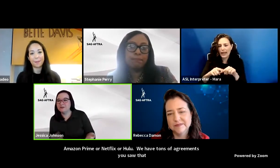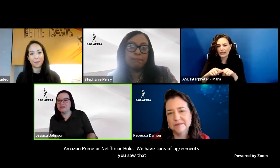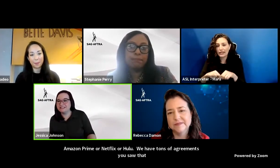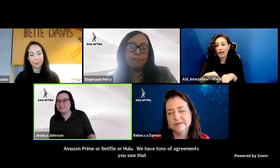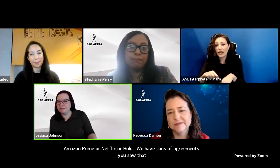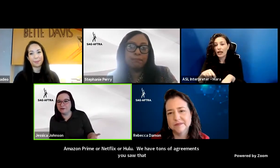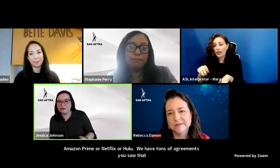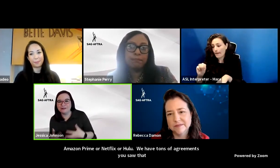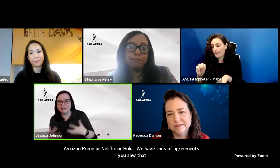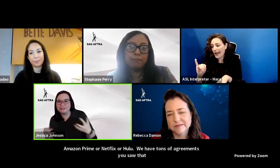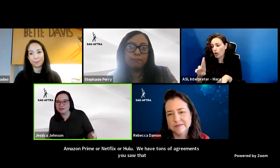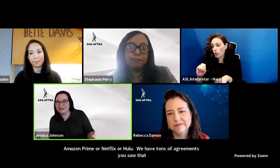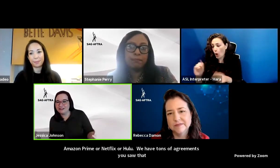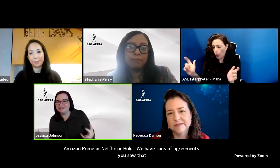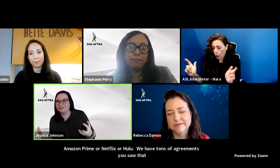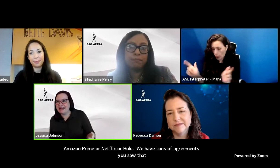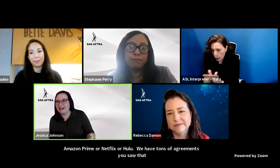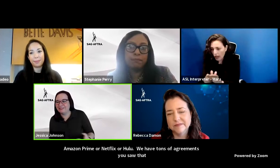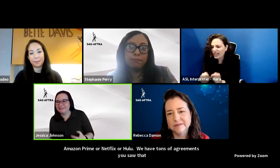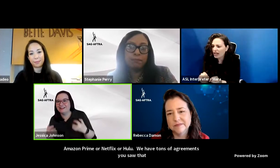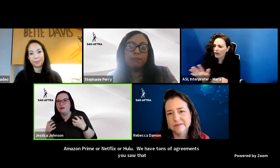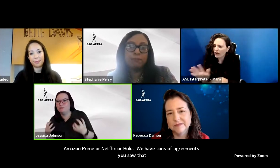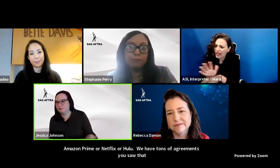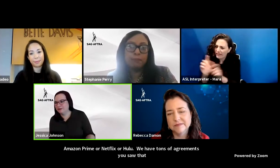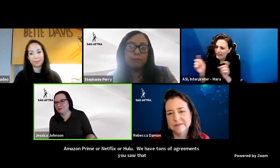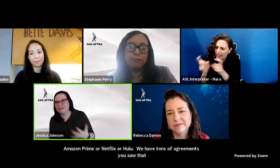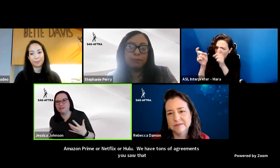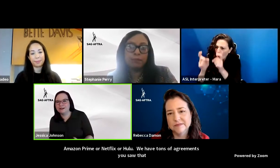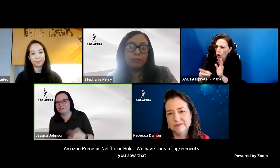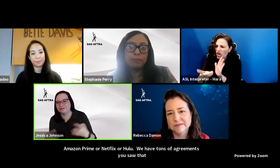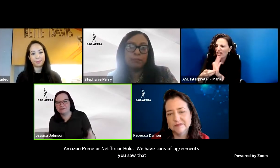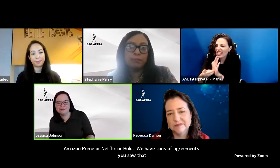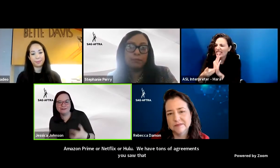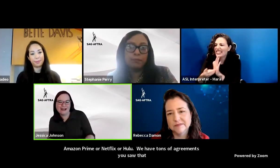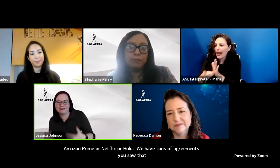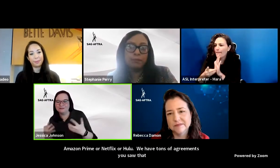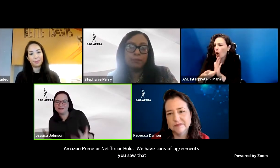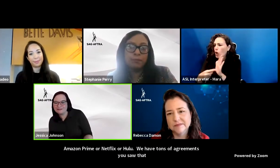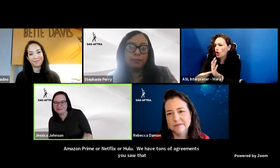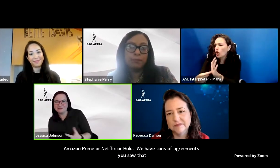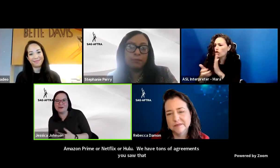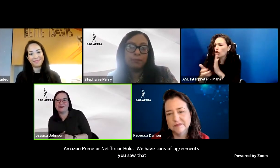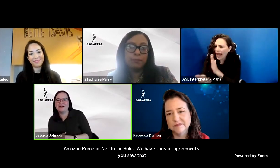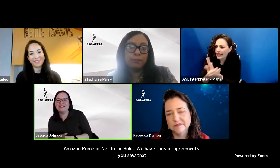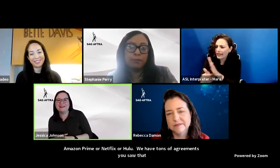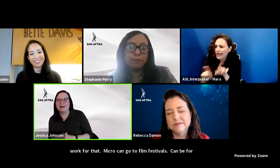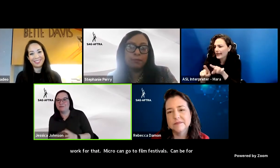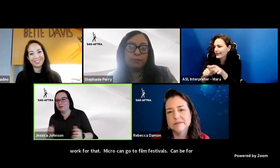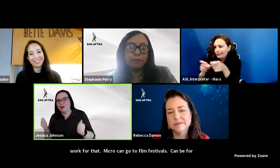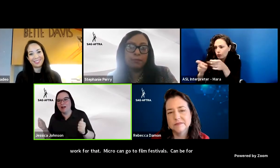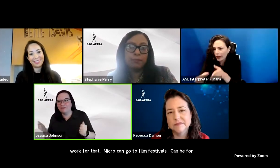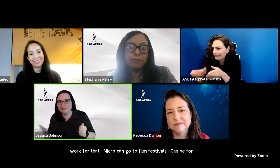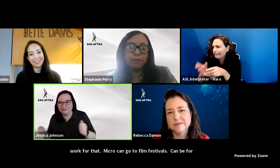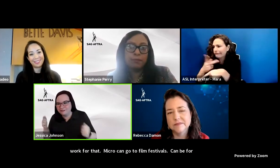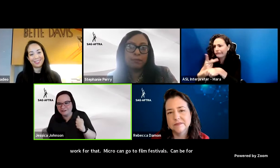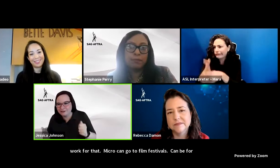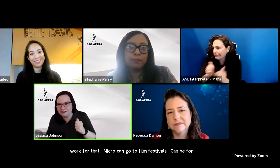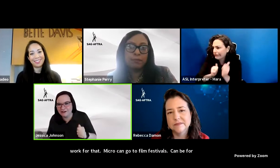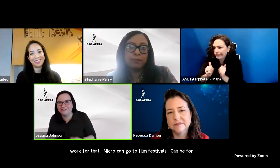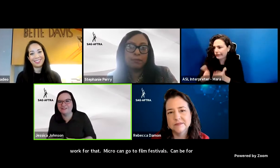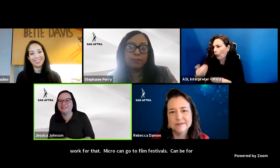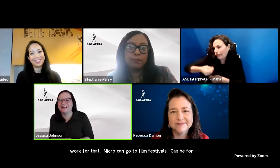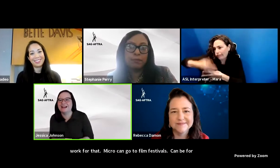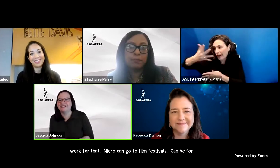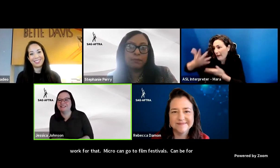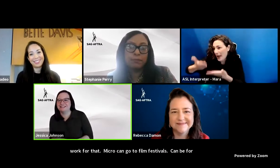It can be used as a demo. You want to showcase your talent. What a great director, producer, actor, whatever you are, or all of those. We know you